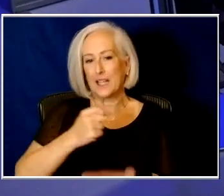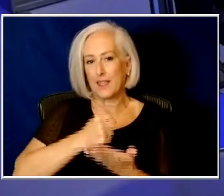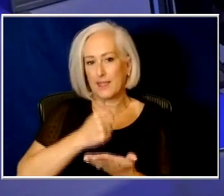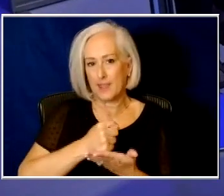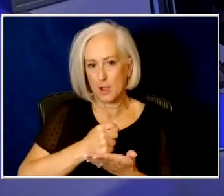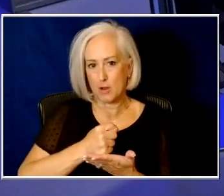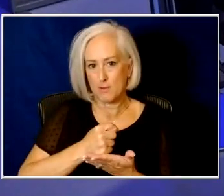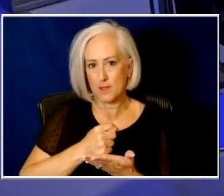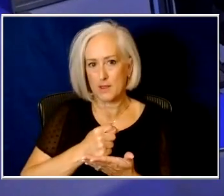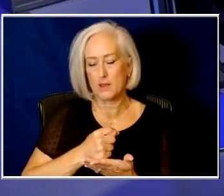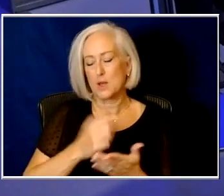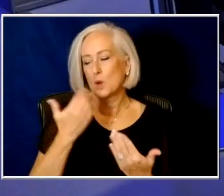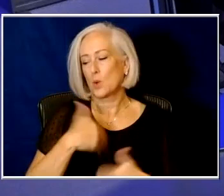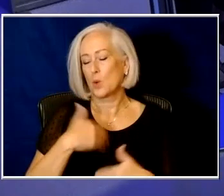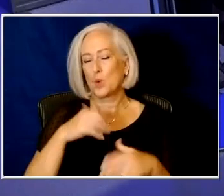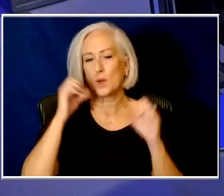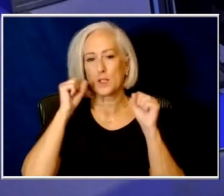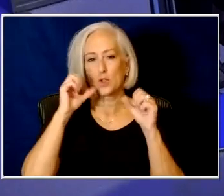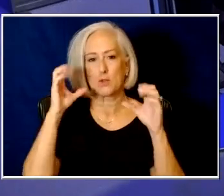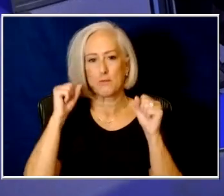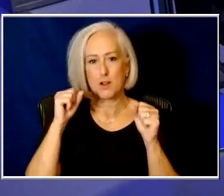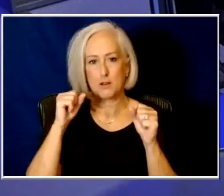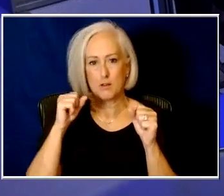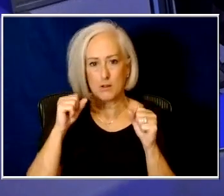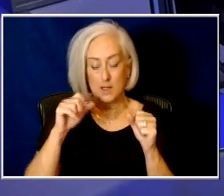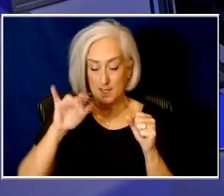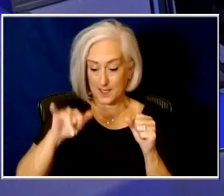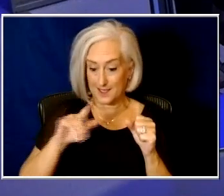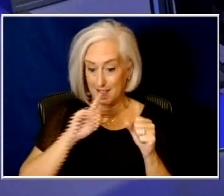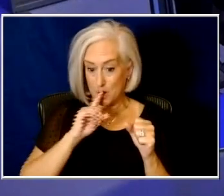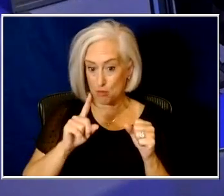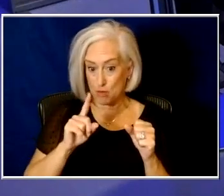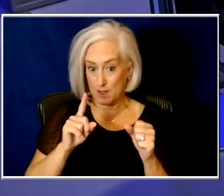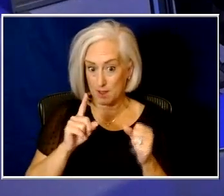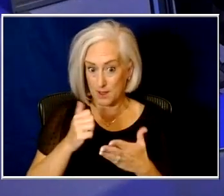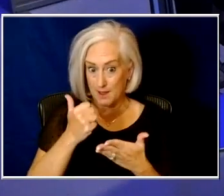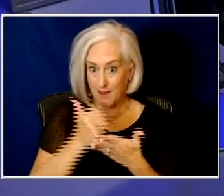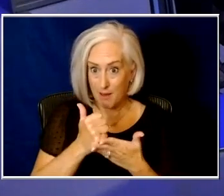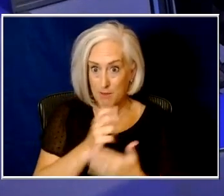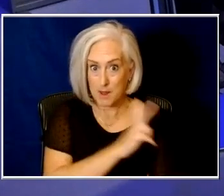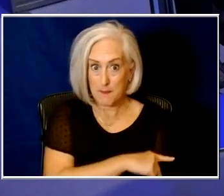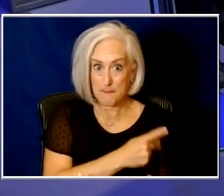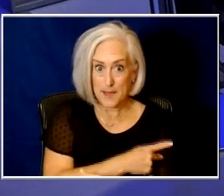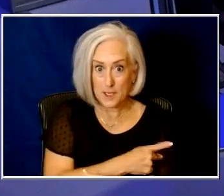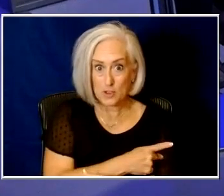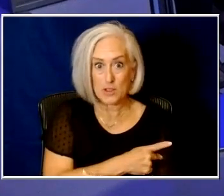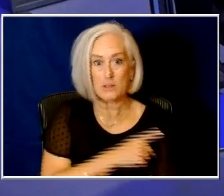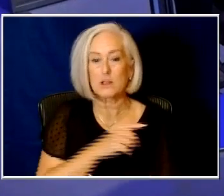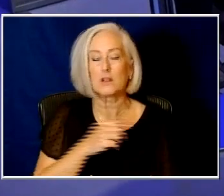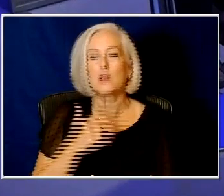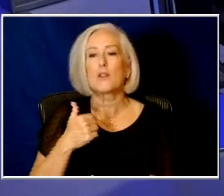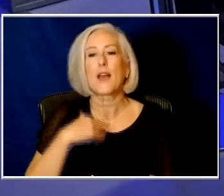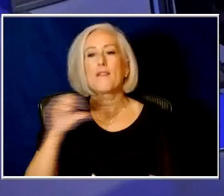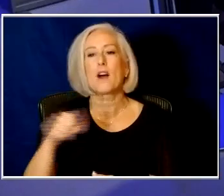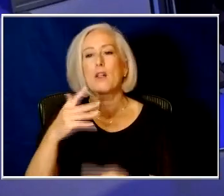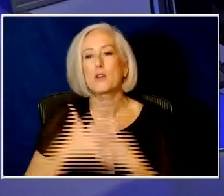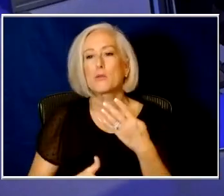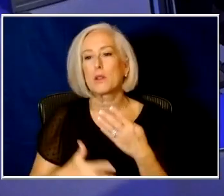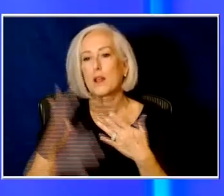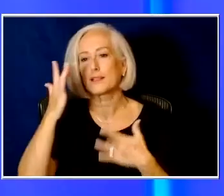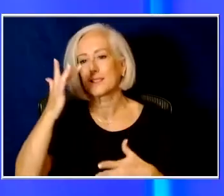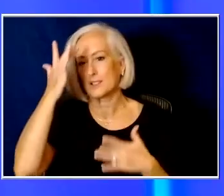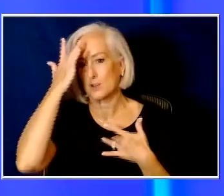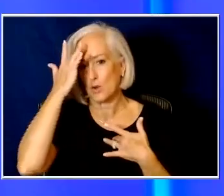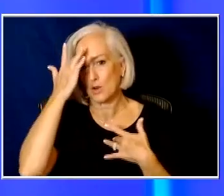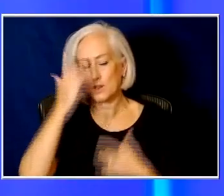is. Does it pretty well eradicate them, or are those patients still doing great who've had ALL or other blood disorders? Yes, so